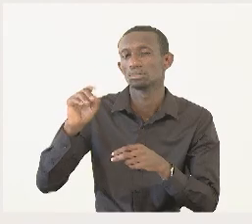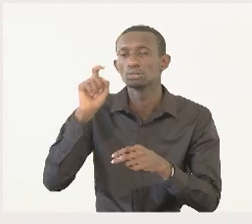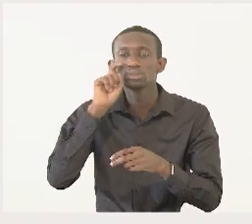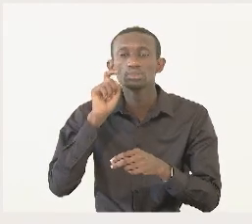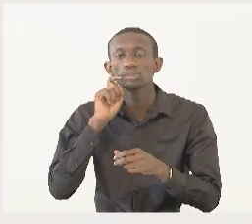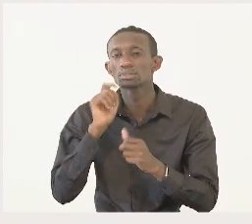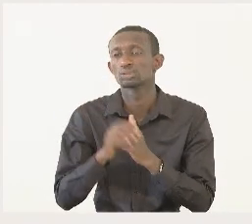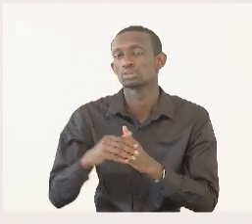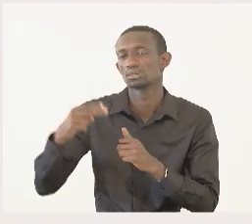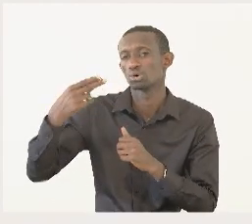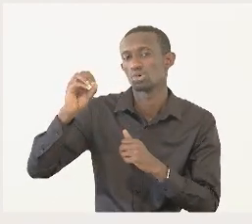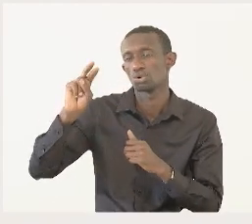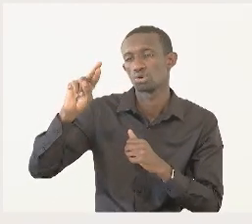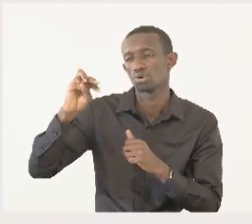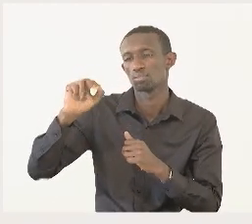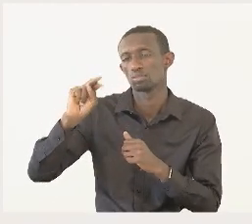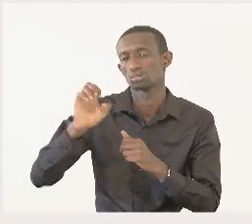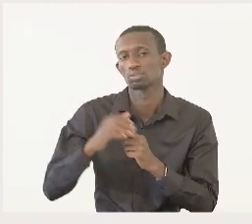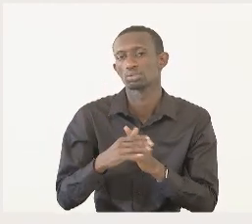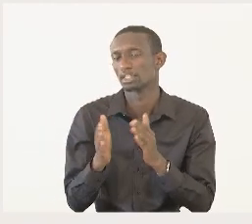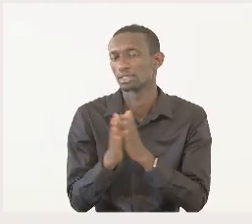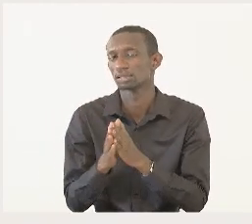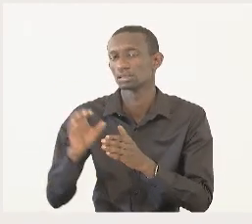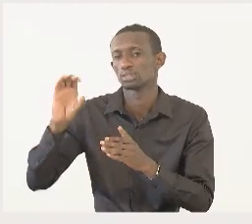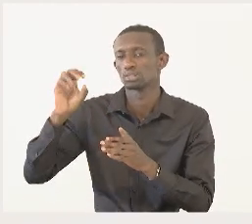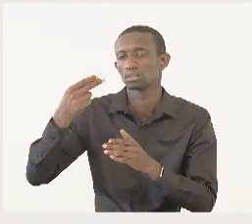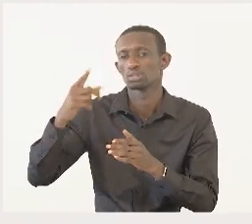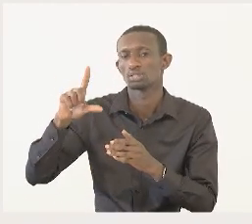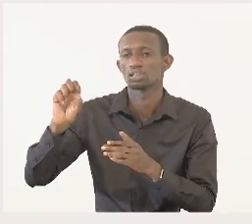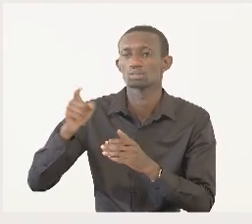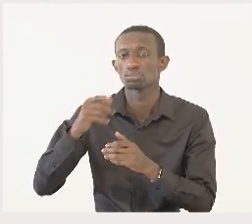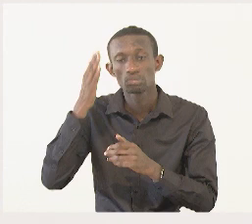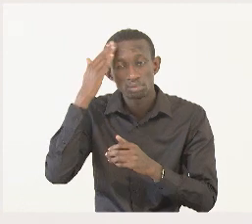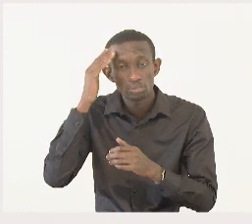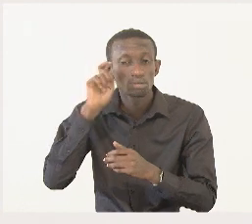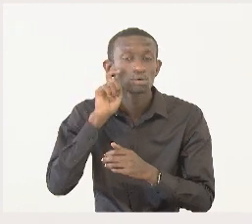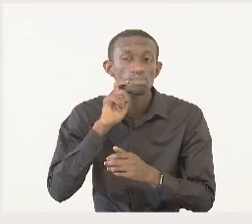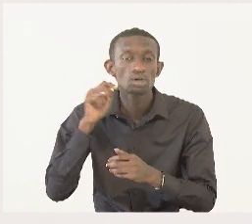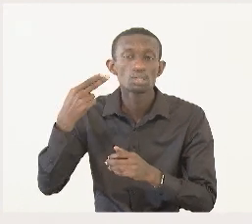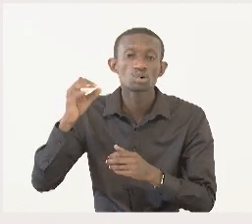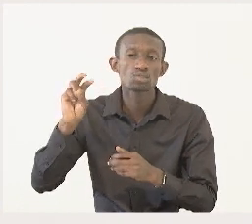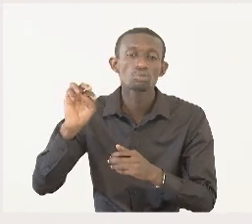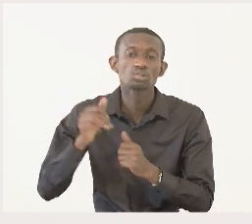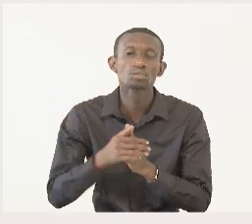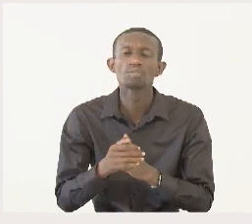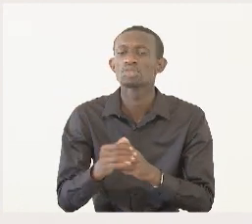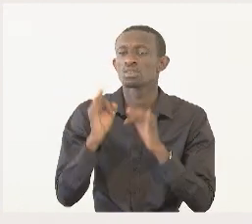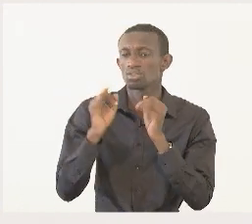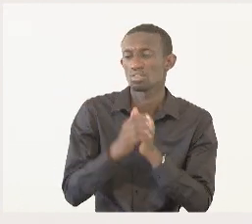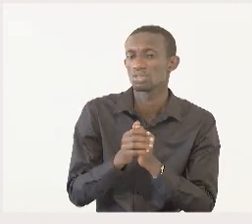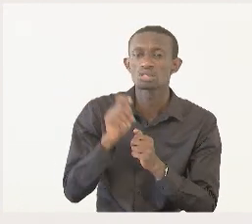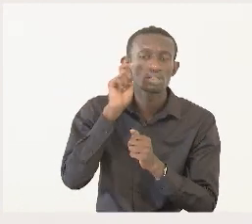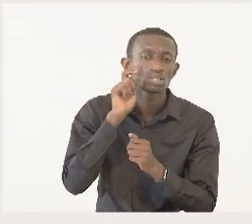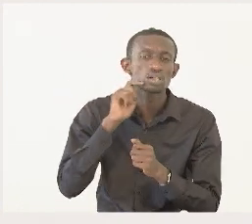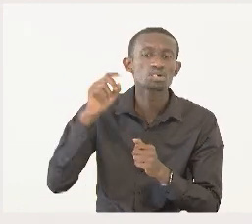hormones and cholesterol. We know that sex hormones has to be released from our body, because once these sex